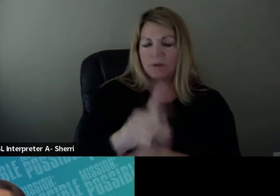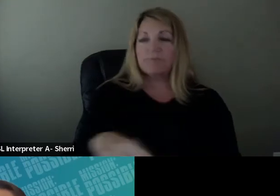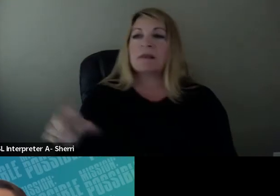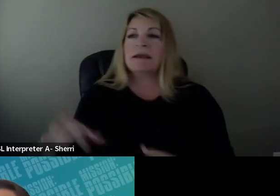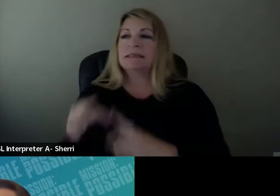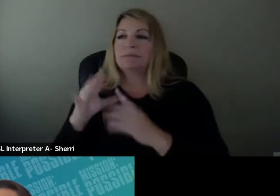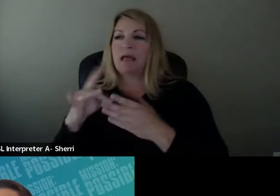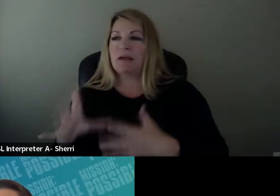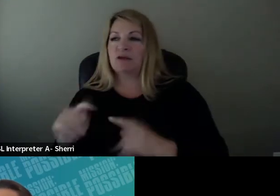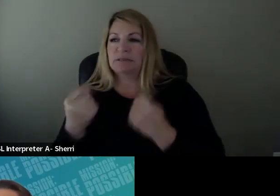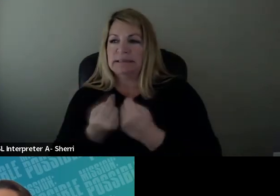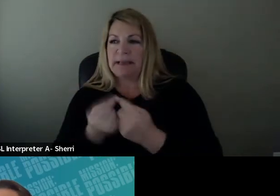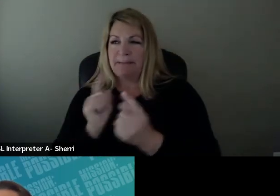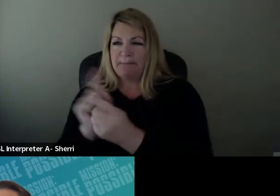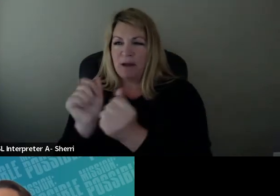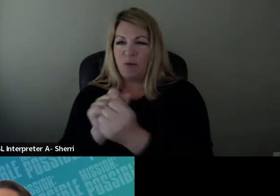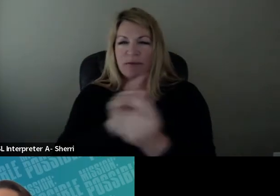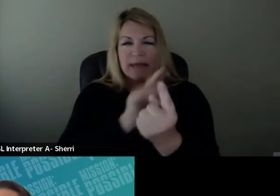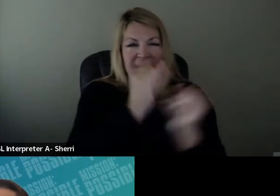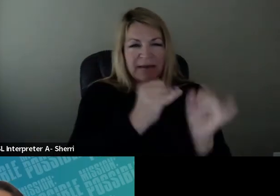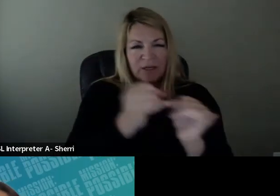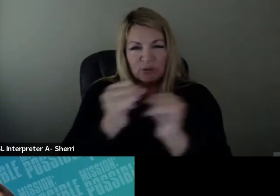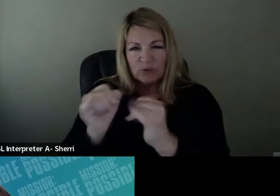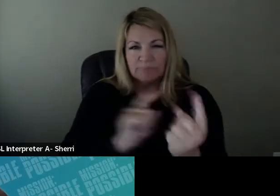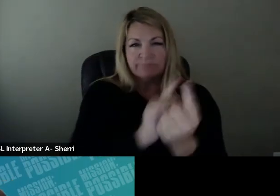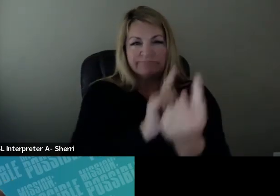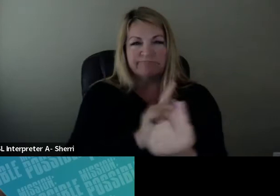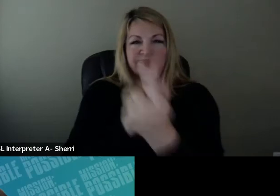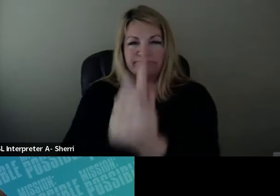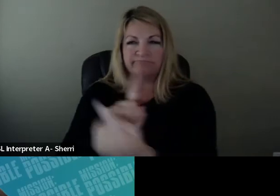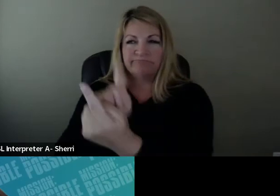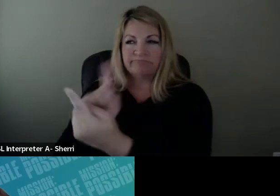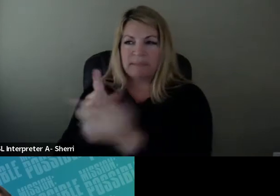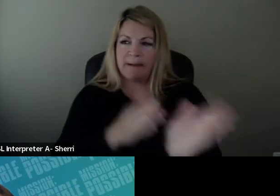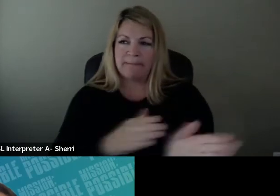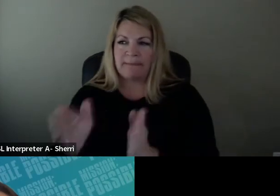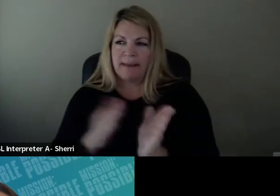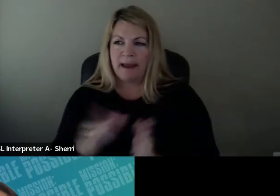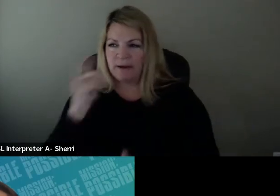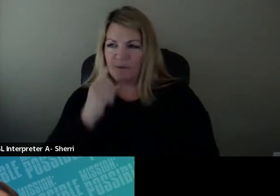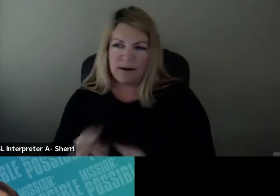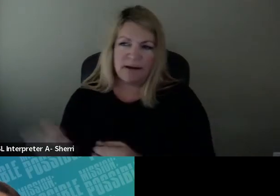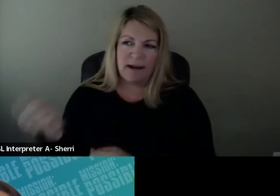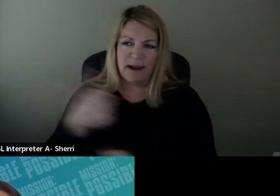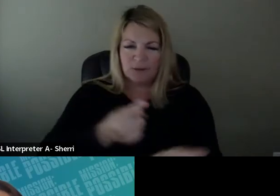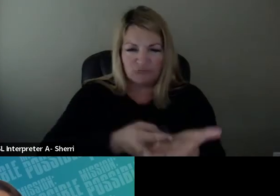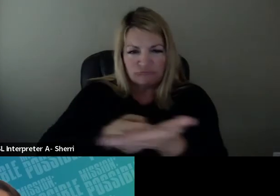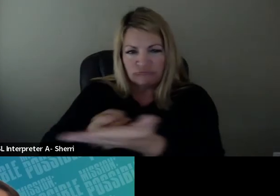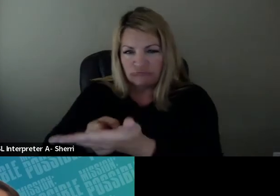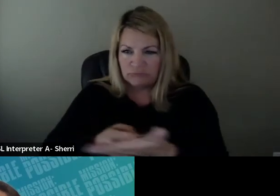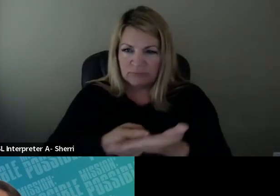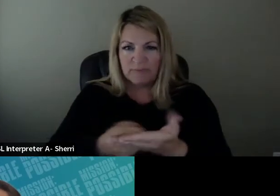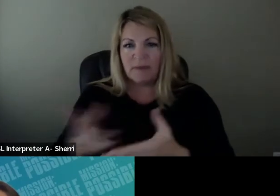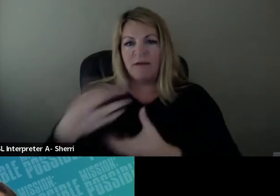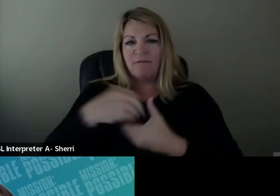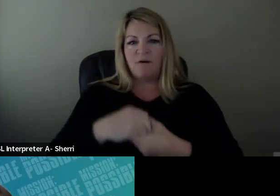with individual school sites to really work on the plans for next year and intentionally involve ourselves